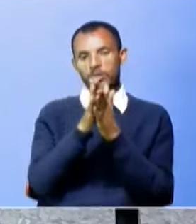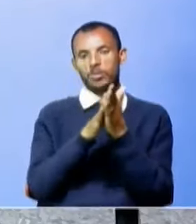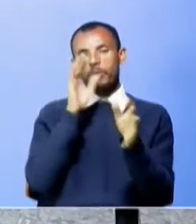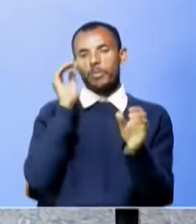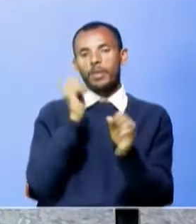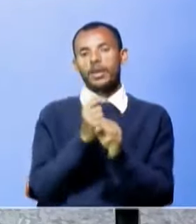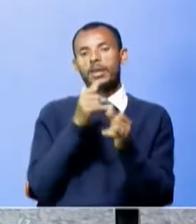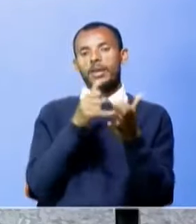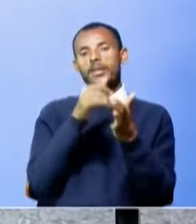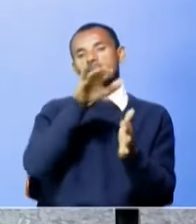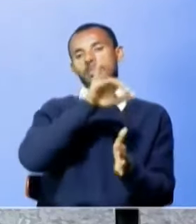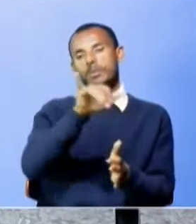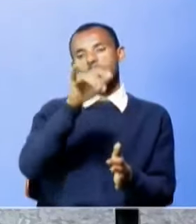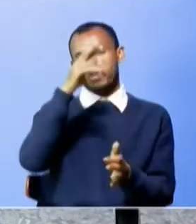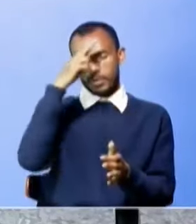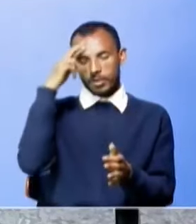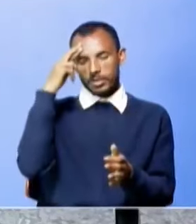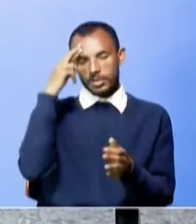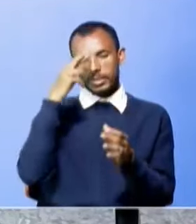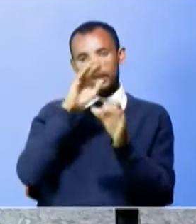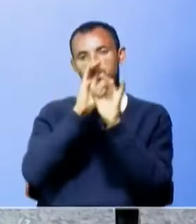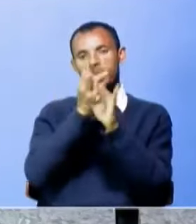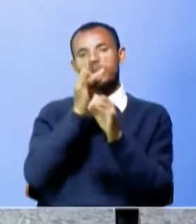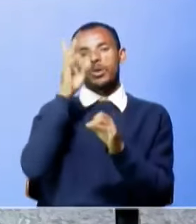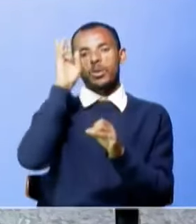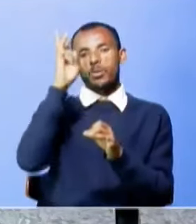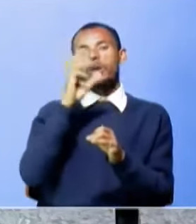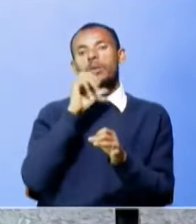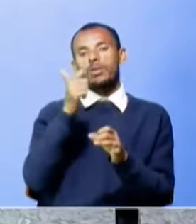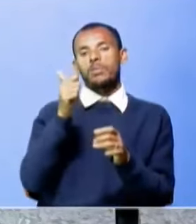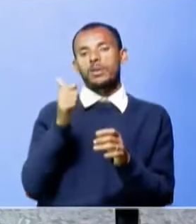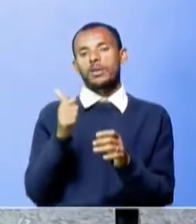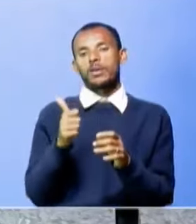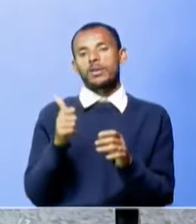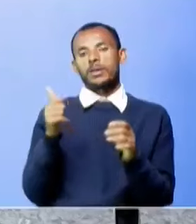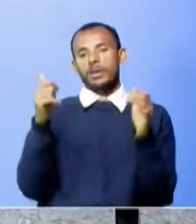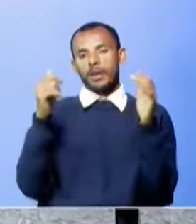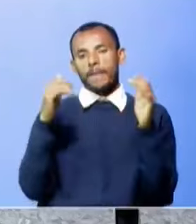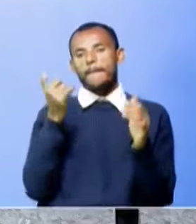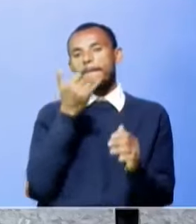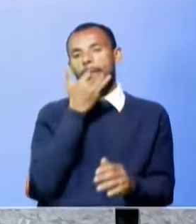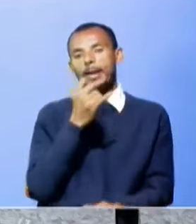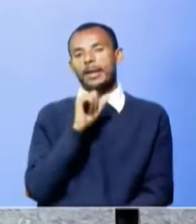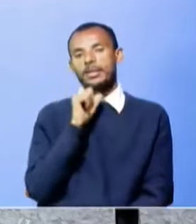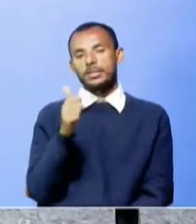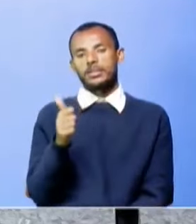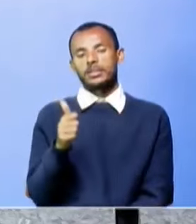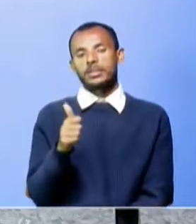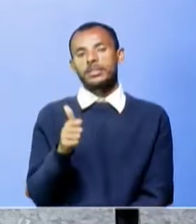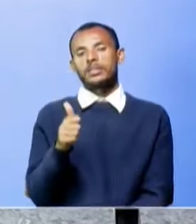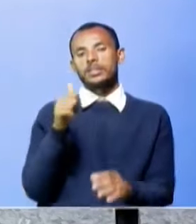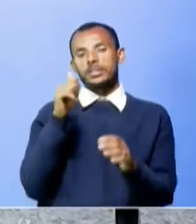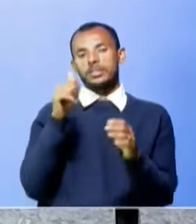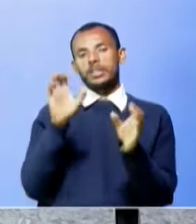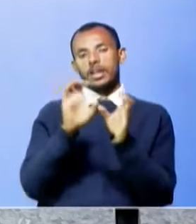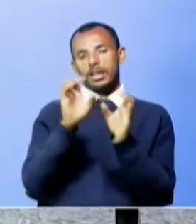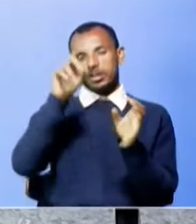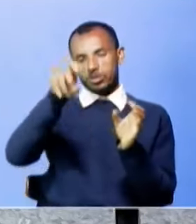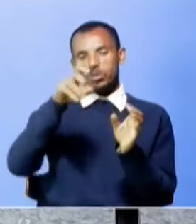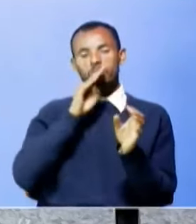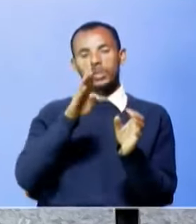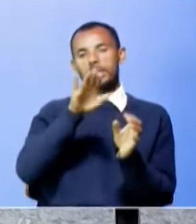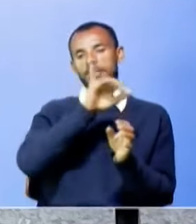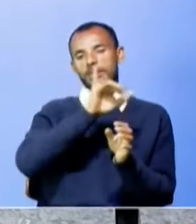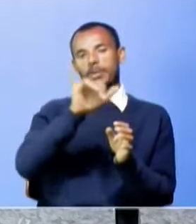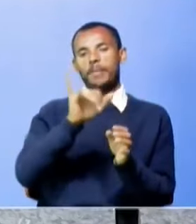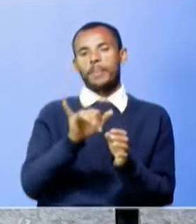it identical? Because the experiment will not be biased, okay? So the cards should be identical.